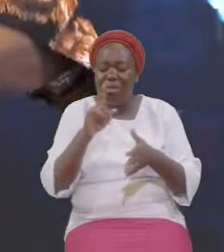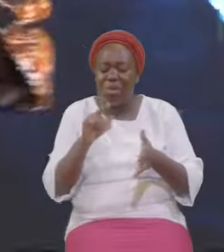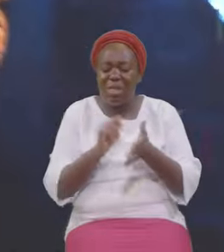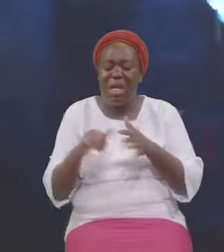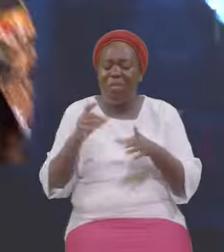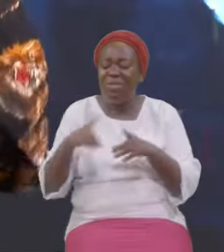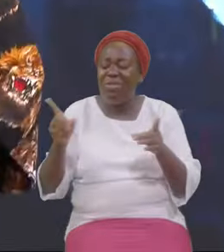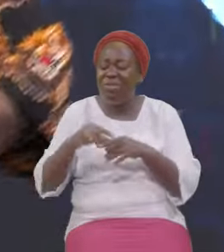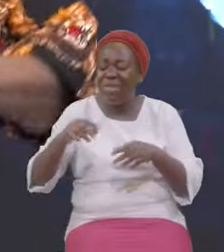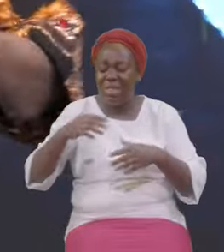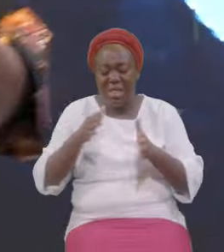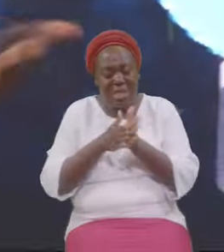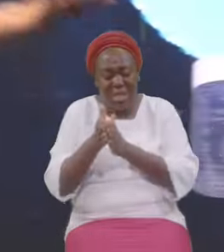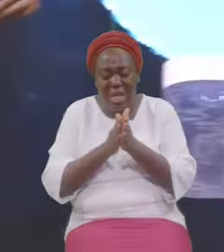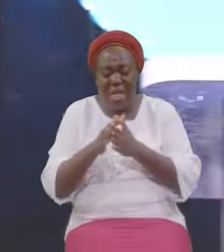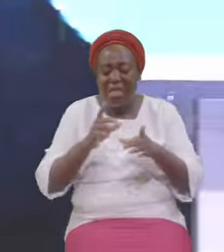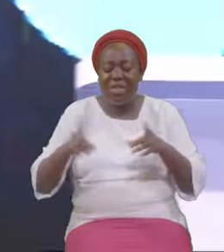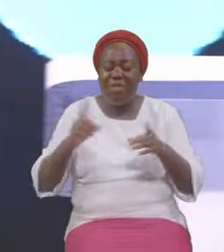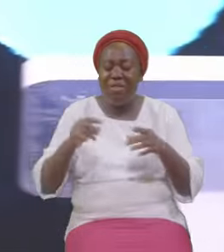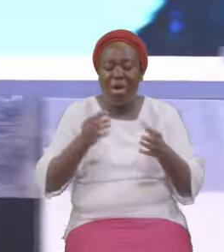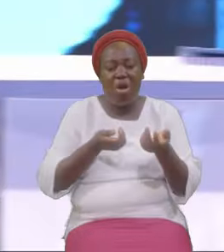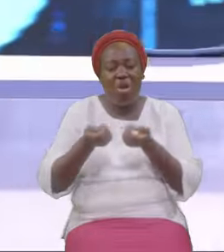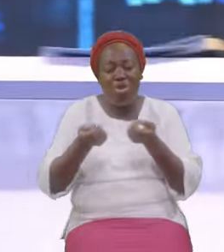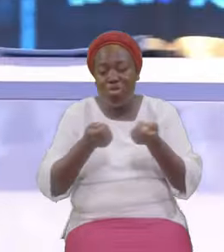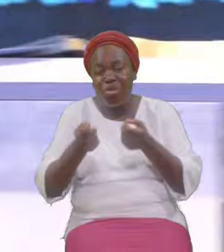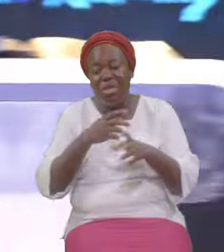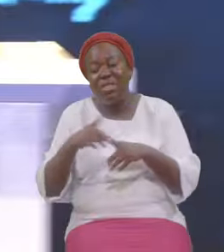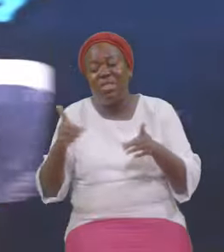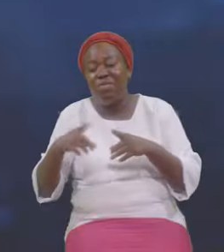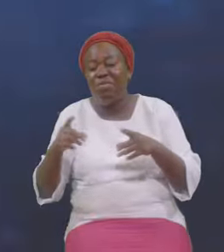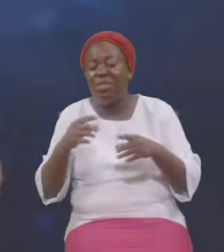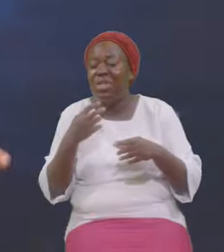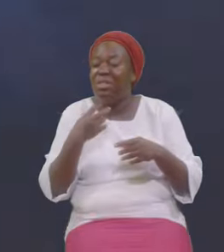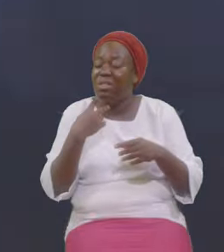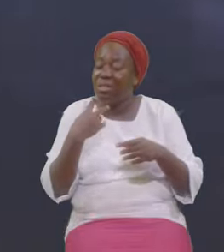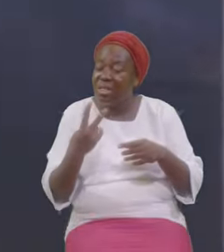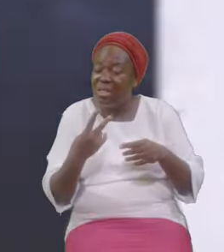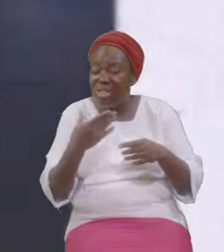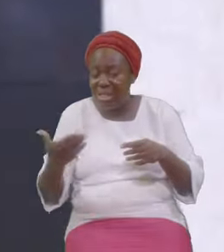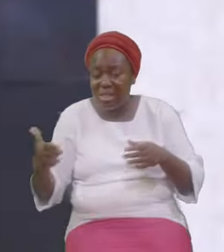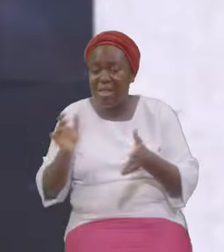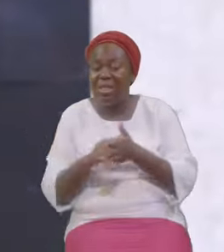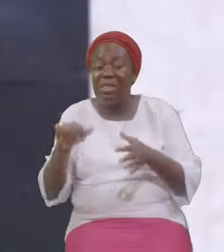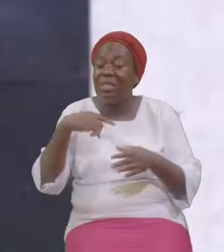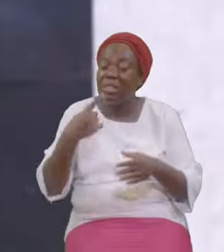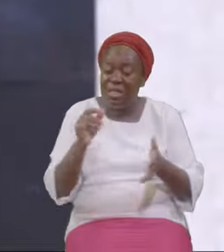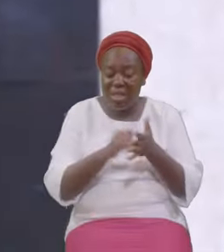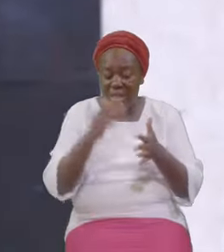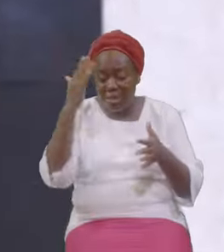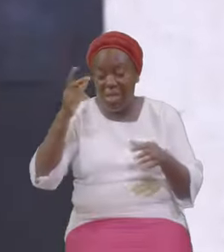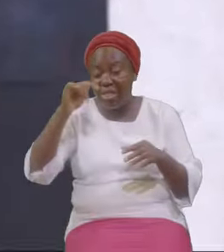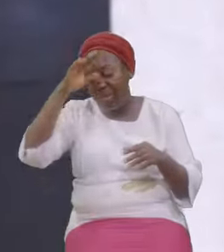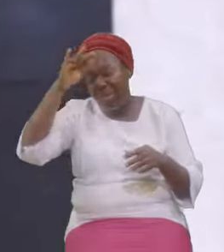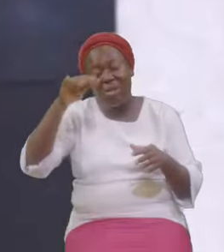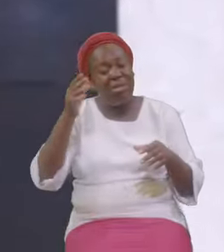and different push and different, you know, utterance that they say. No wonder the man was like that.